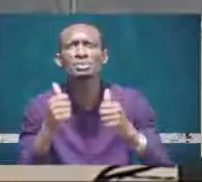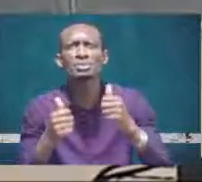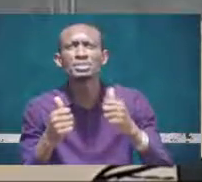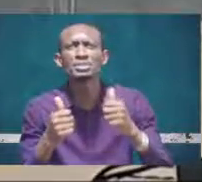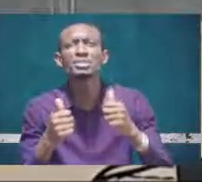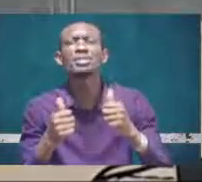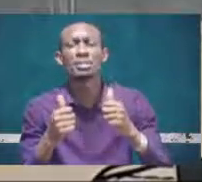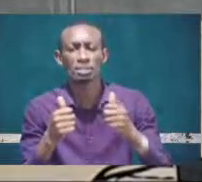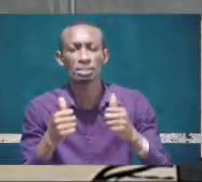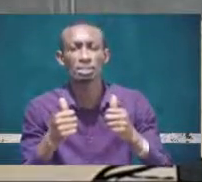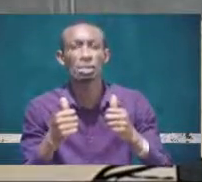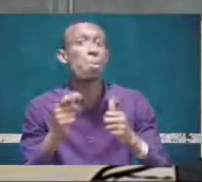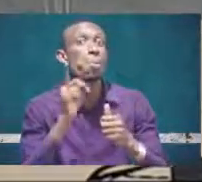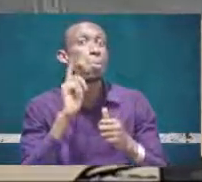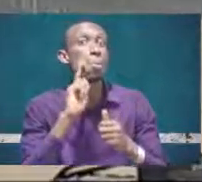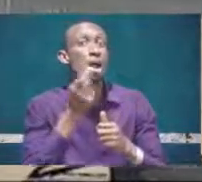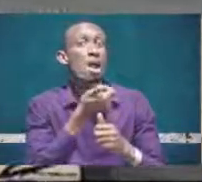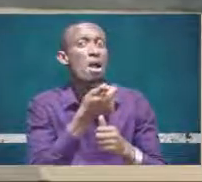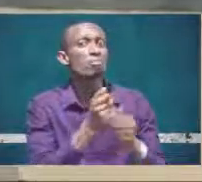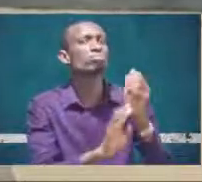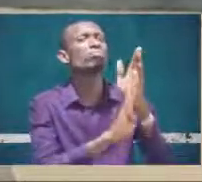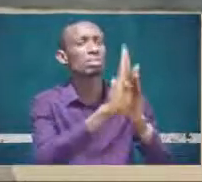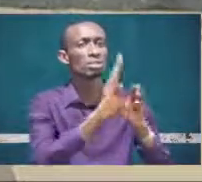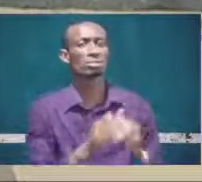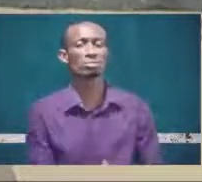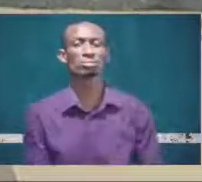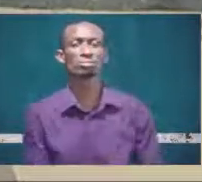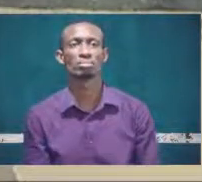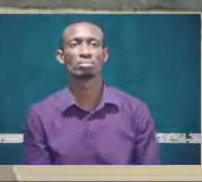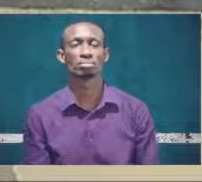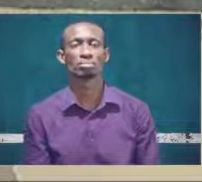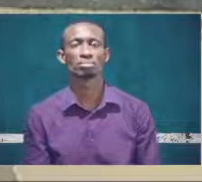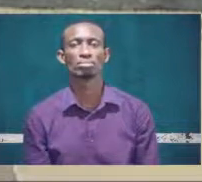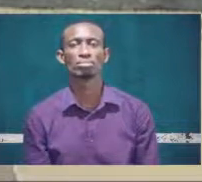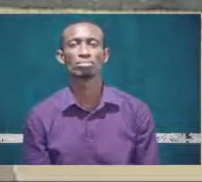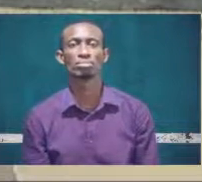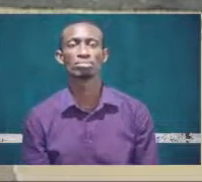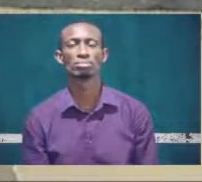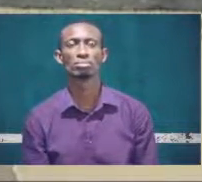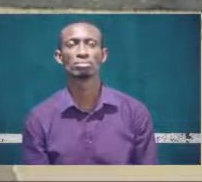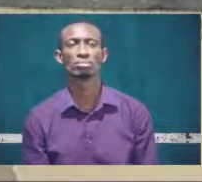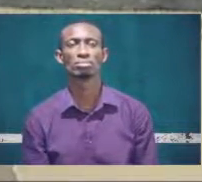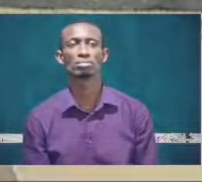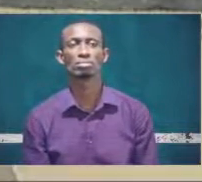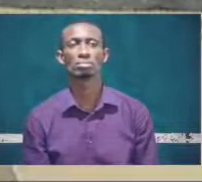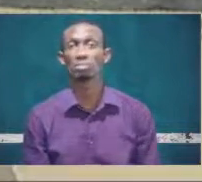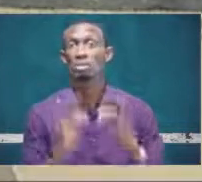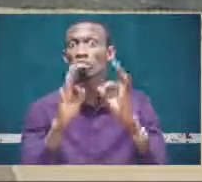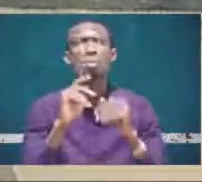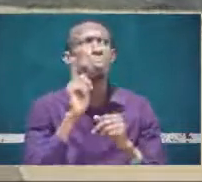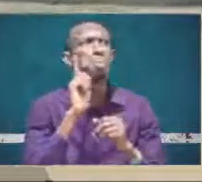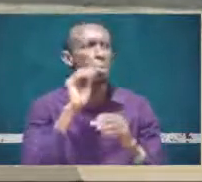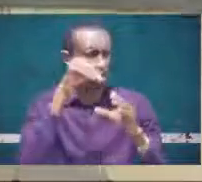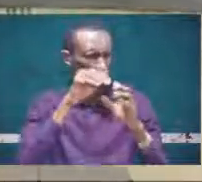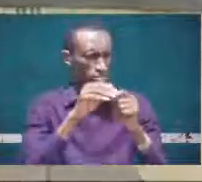increase in the demand for sweets. There has been an increase in the demand for sweets. If maybe we use sugar in